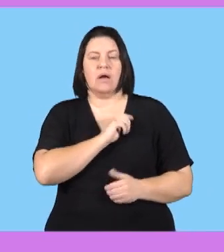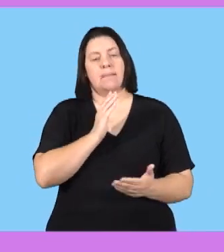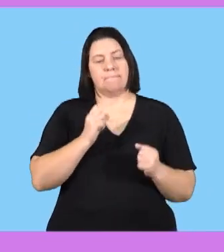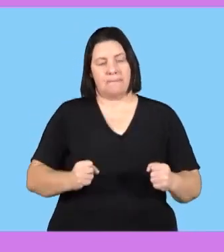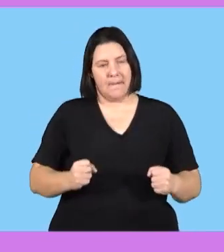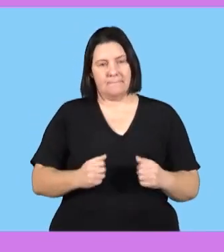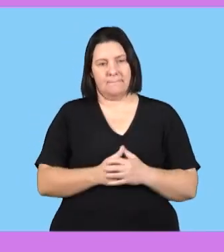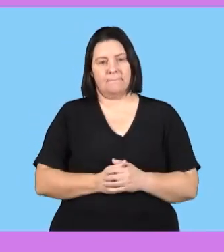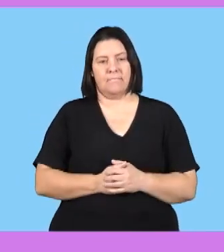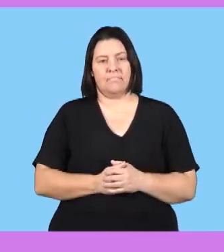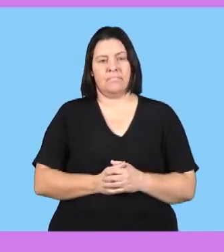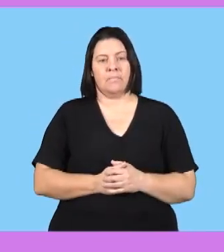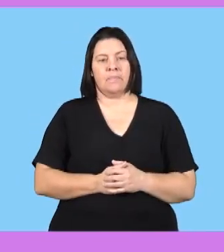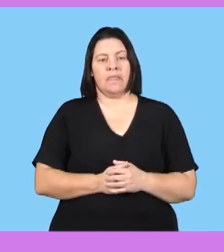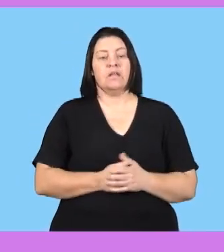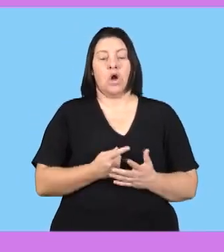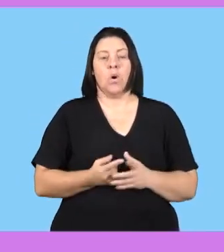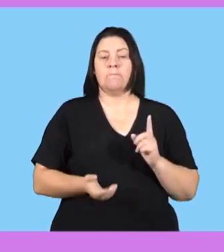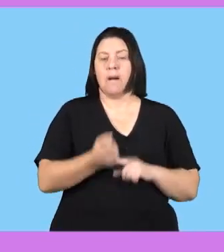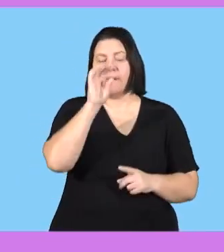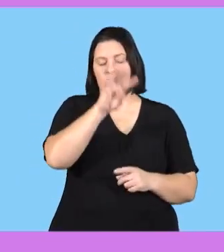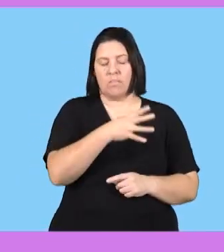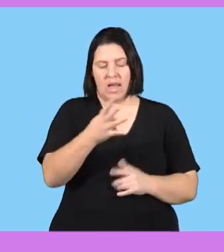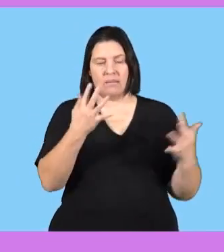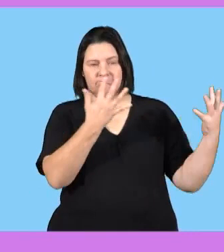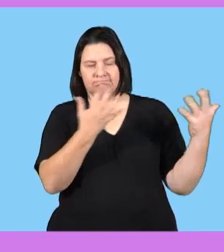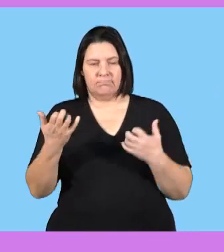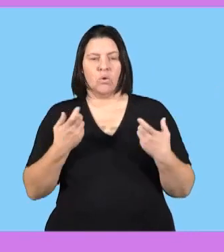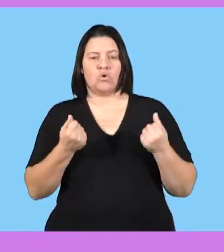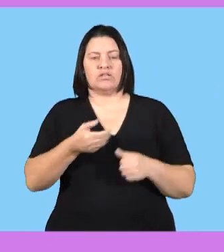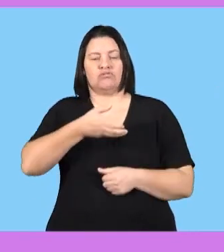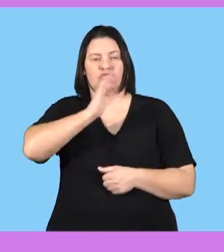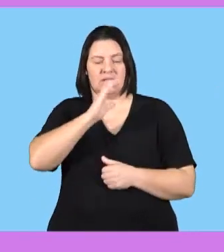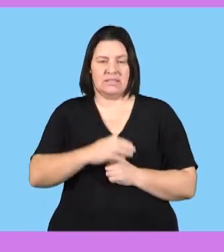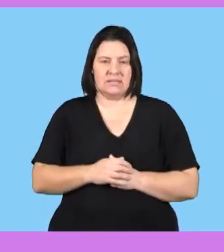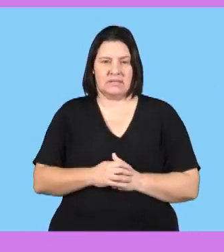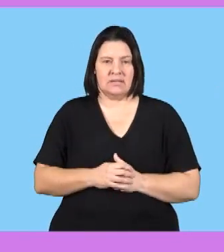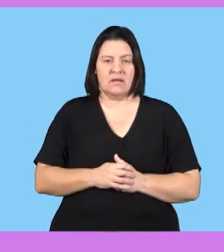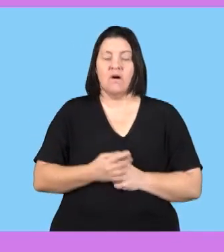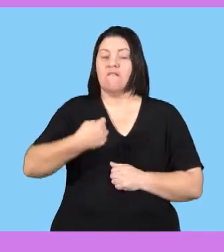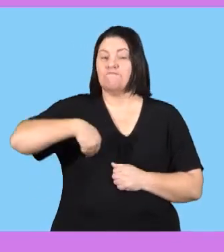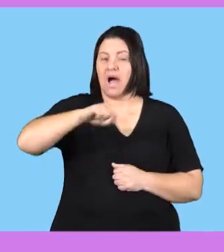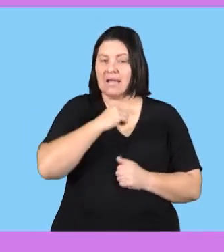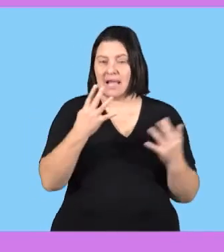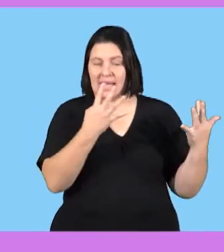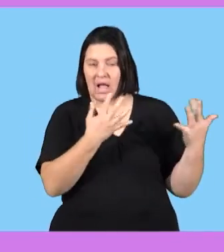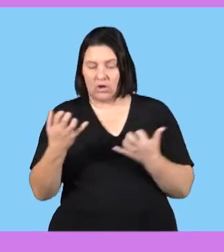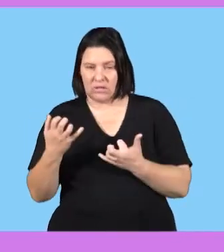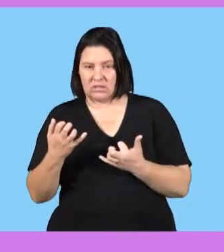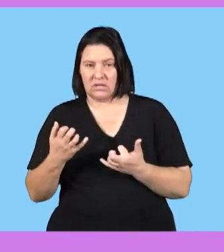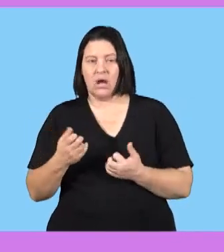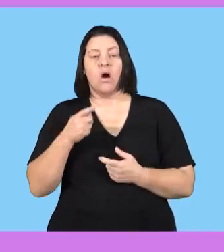value is 8. Determine the formula to calculate the cost of drinks. So for us